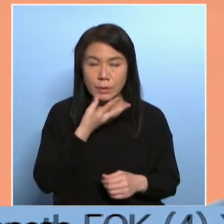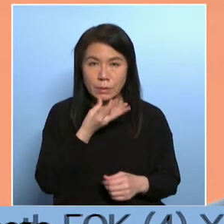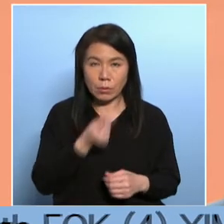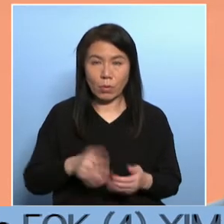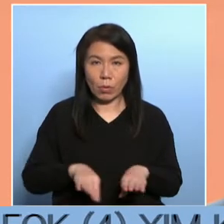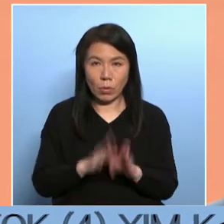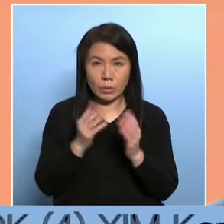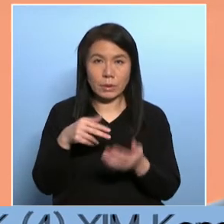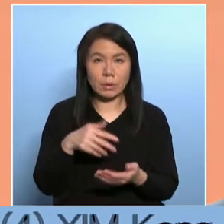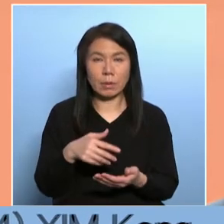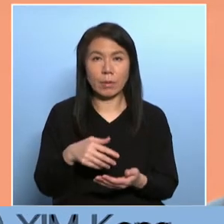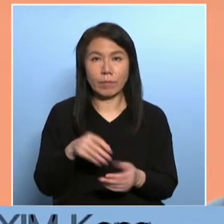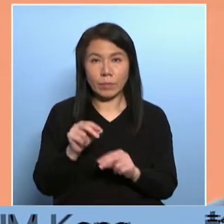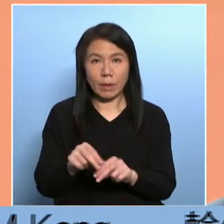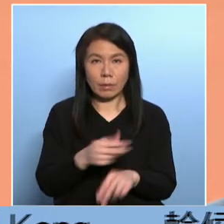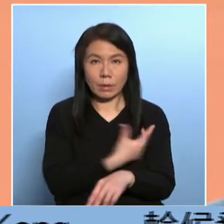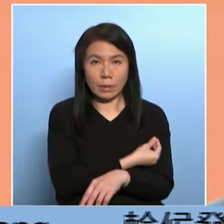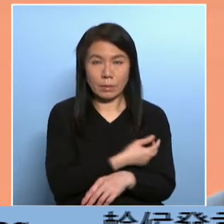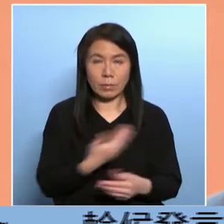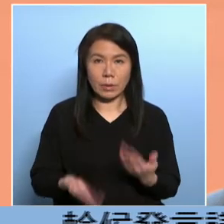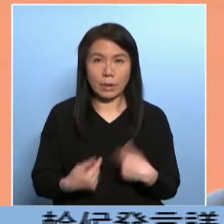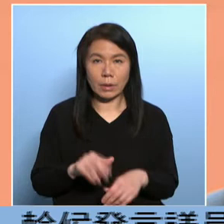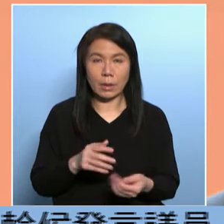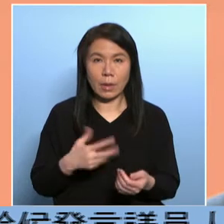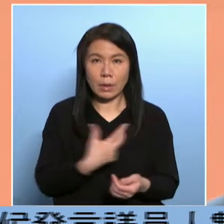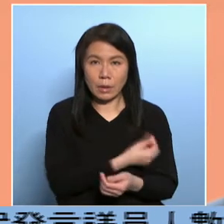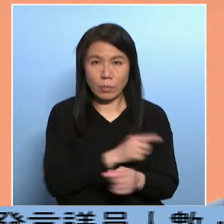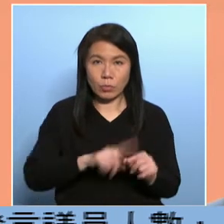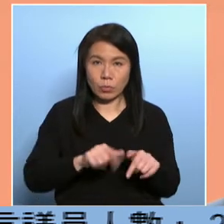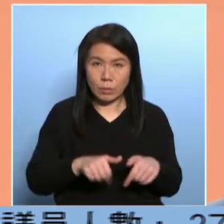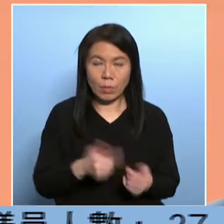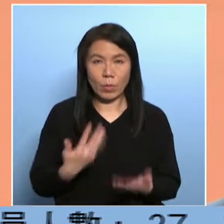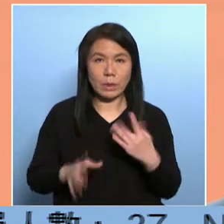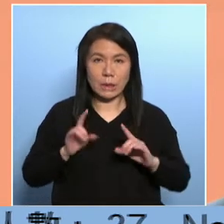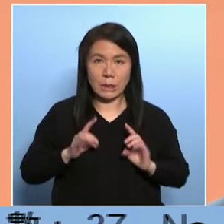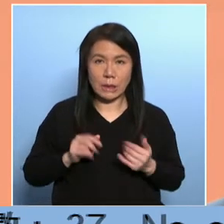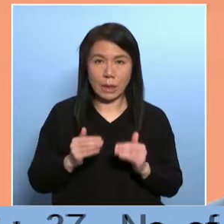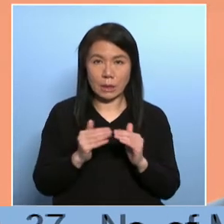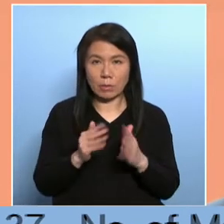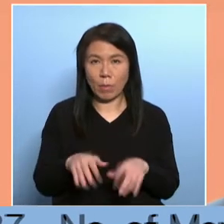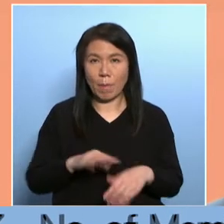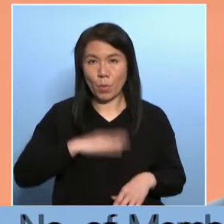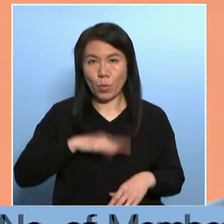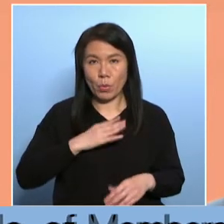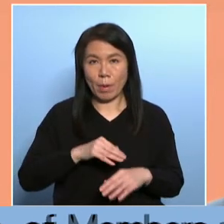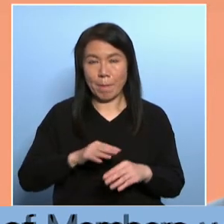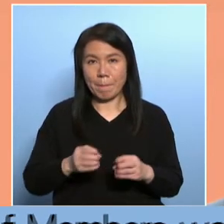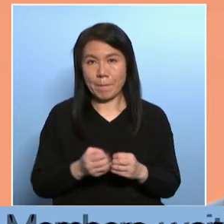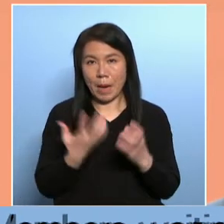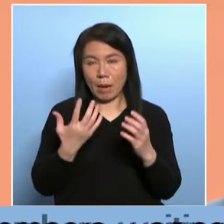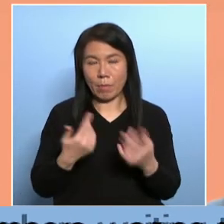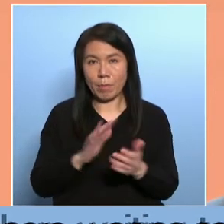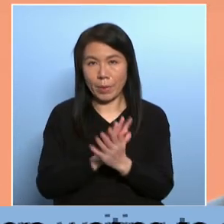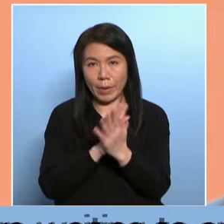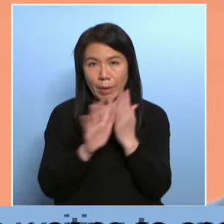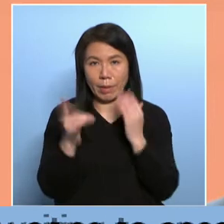we should give them more incentives to take the jab. Many elders have already done so, but then for the vaccination centers and